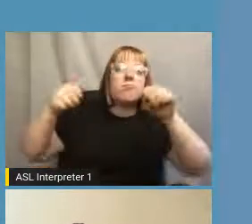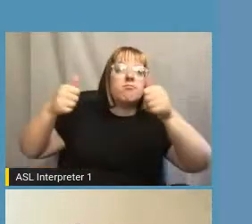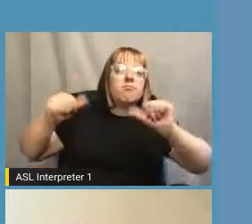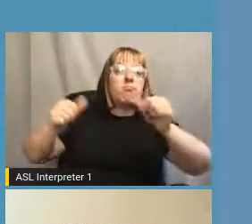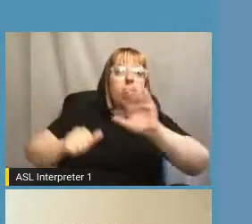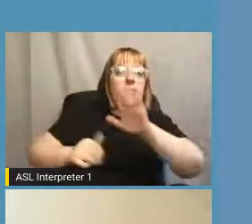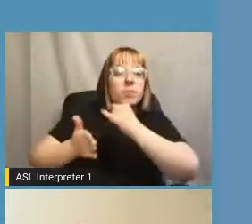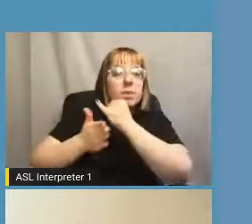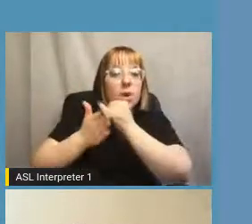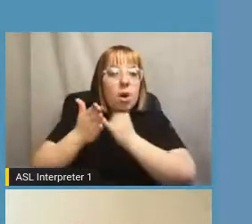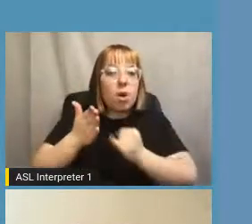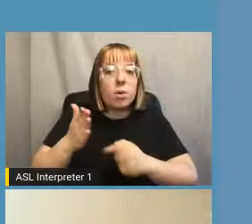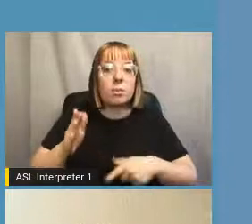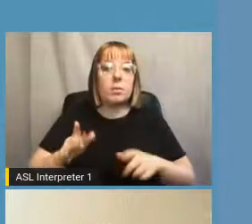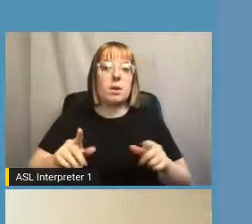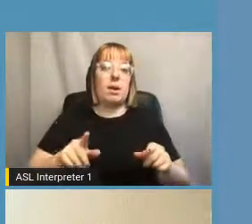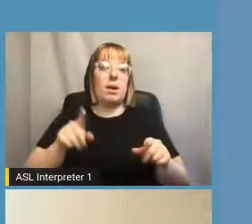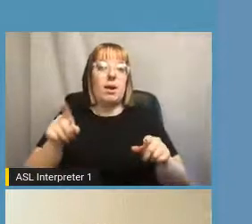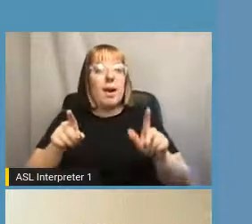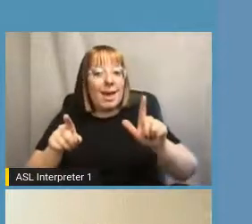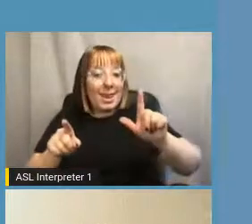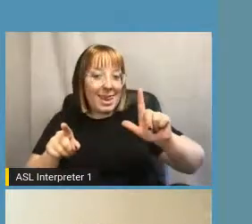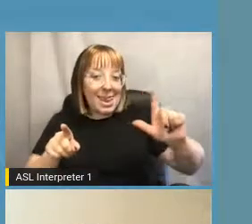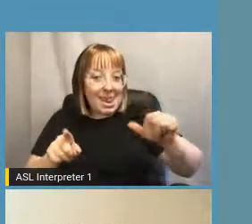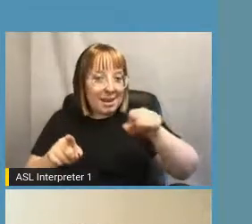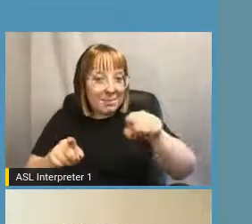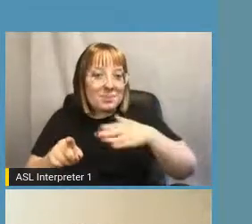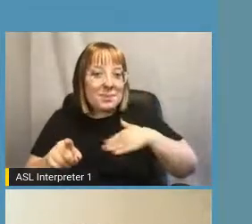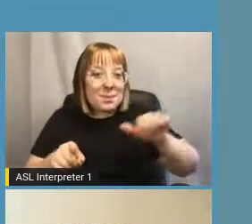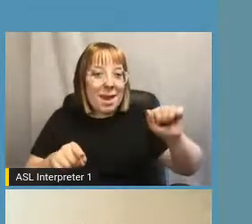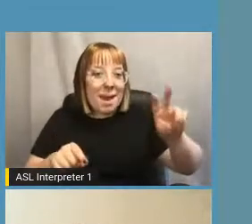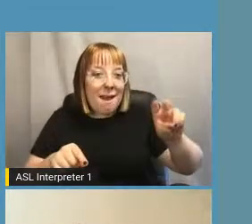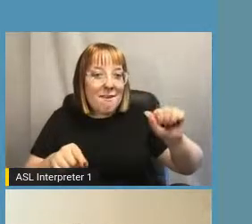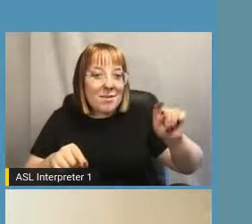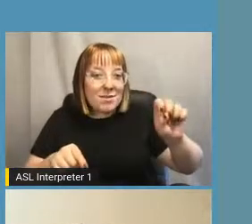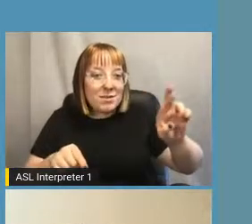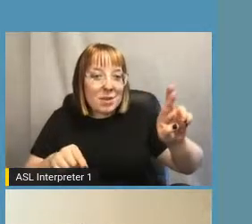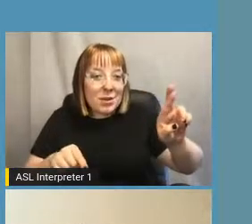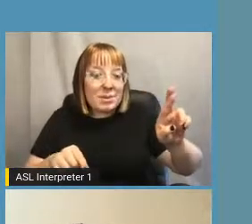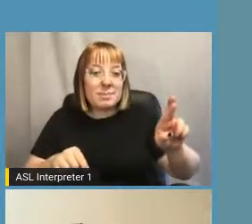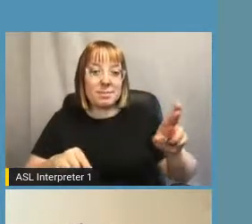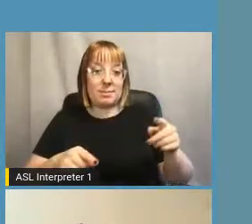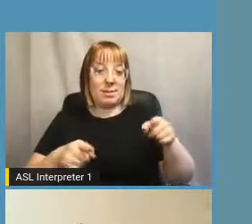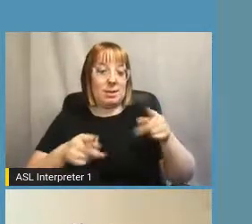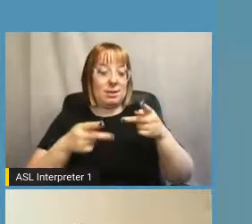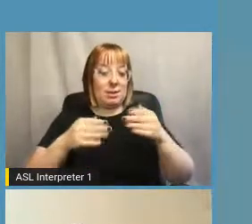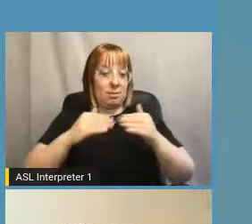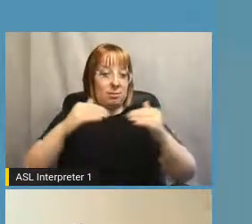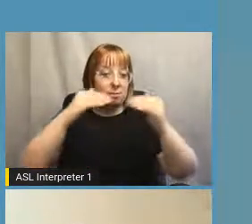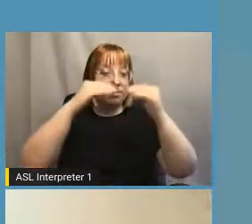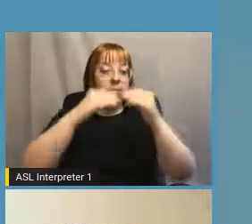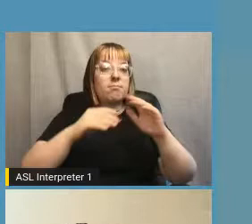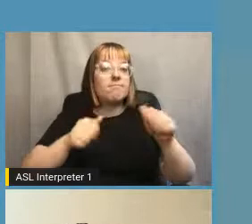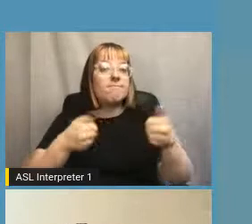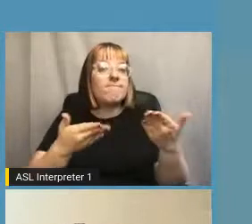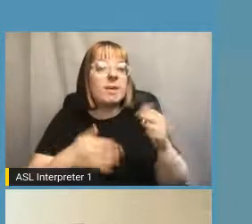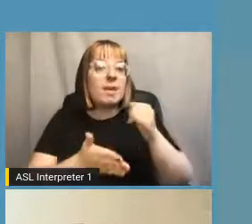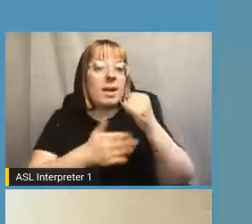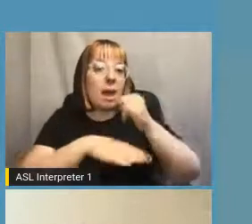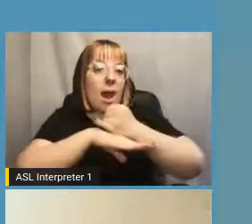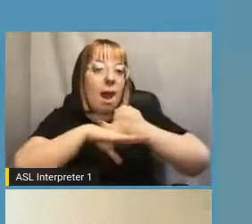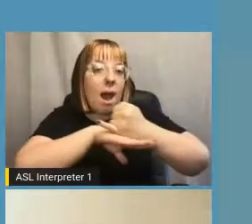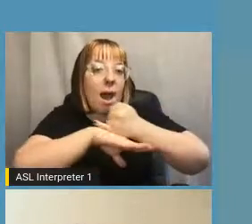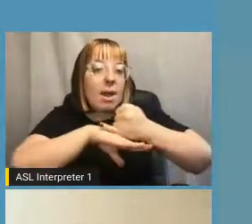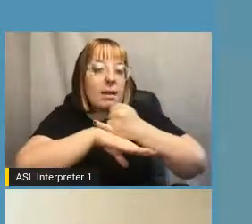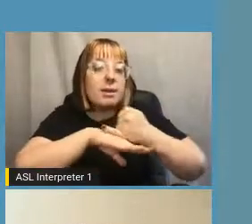the left is my avatar. And at this stage, I was given an island, basically a virtual island by